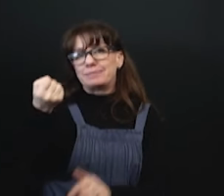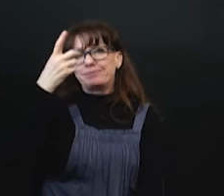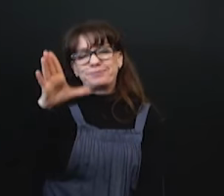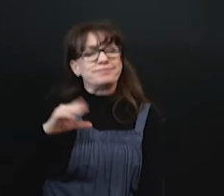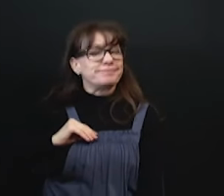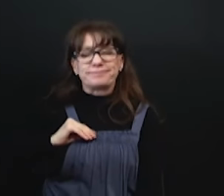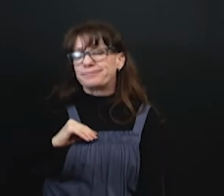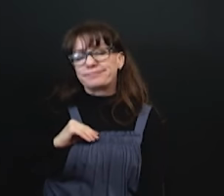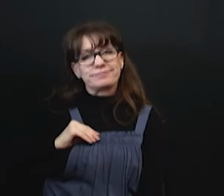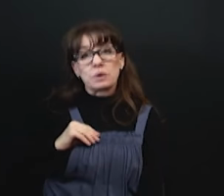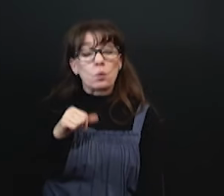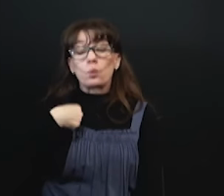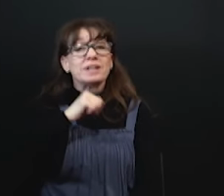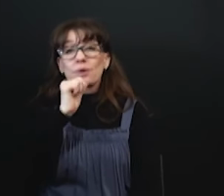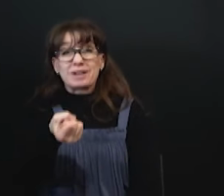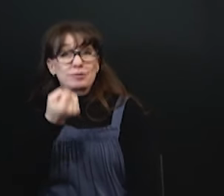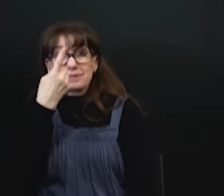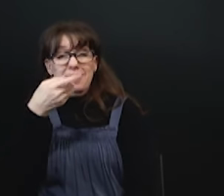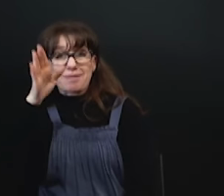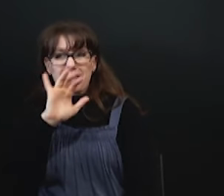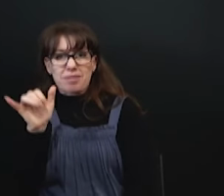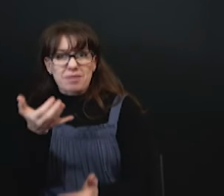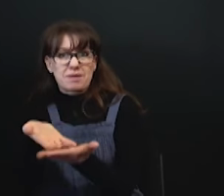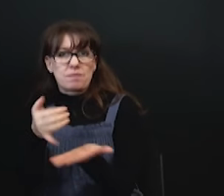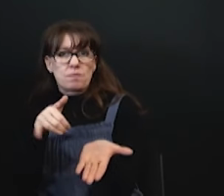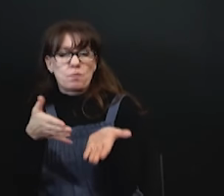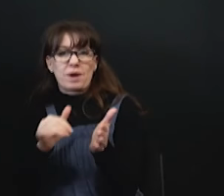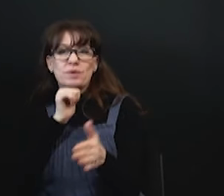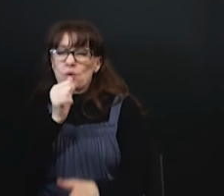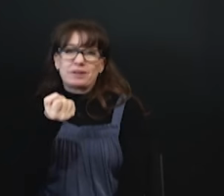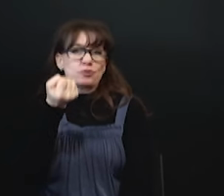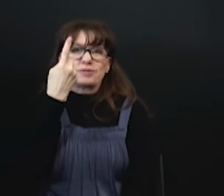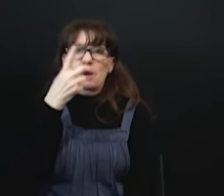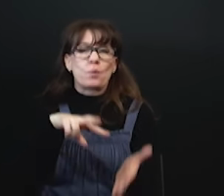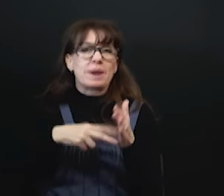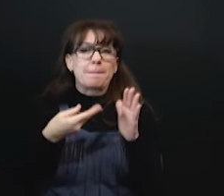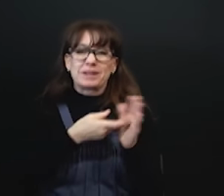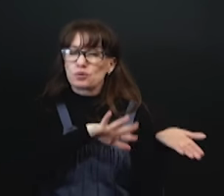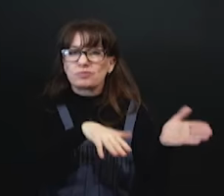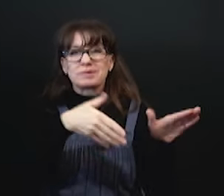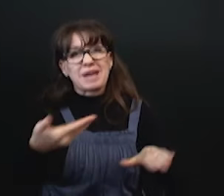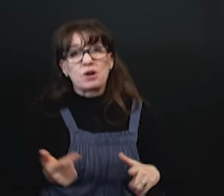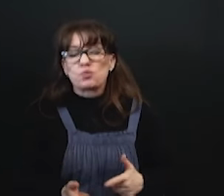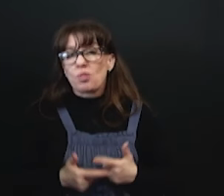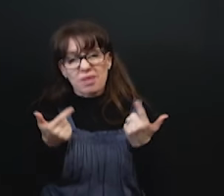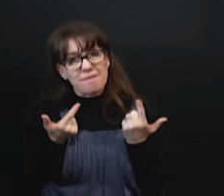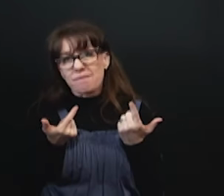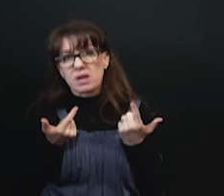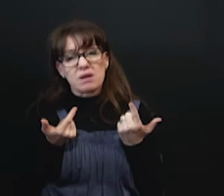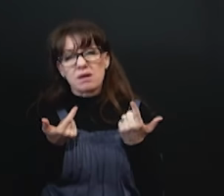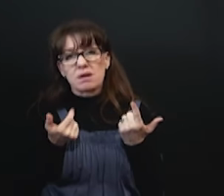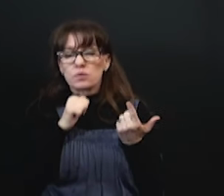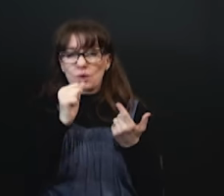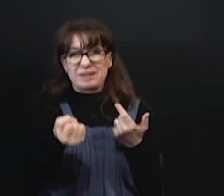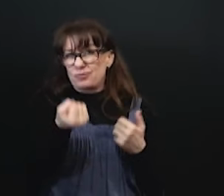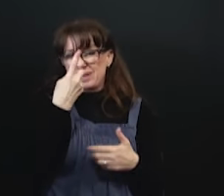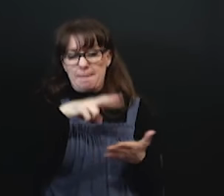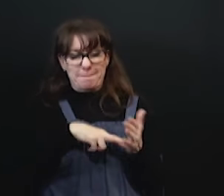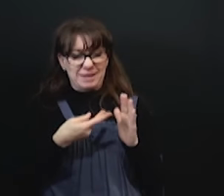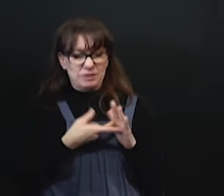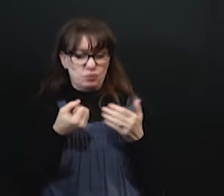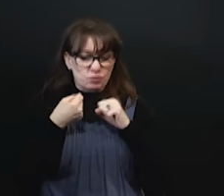We don't understand the power of God this way. We don't understand what it means to die to live. We don't understand what it means